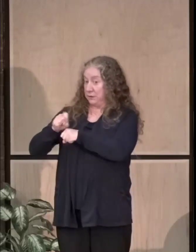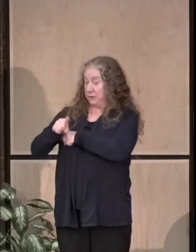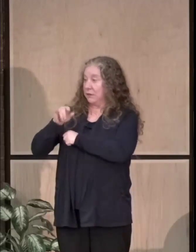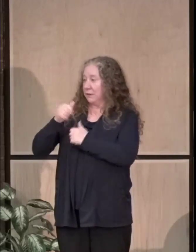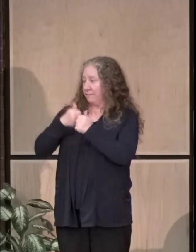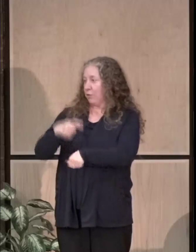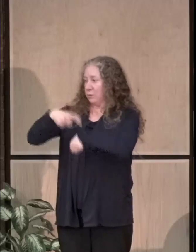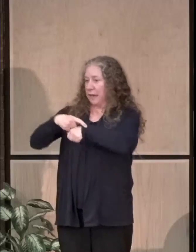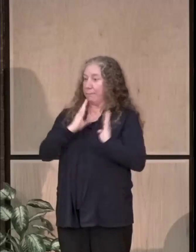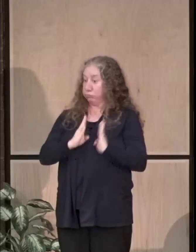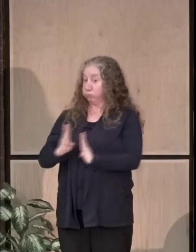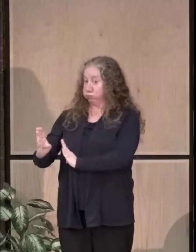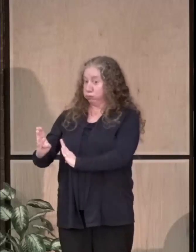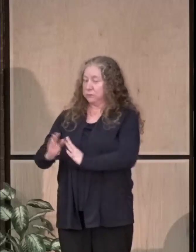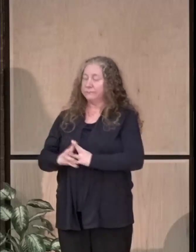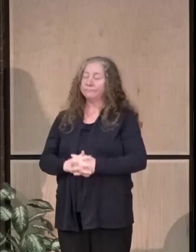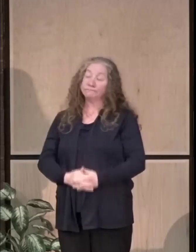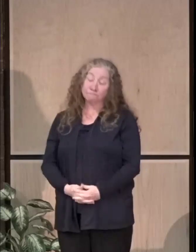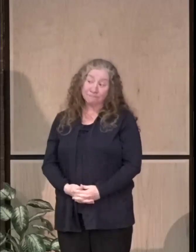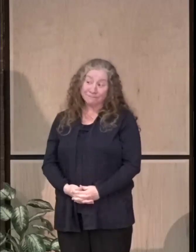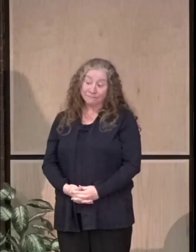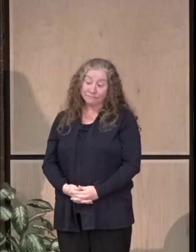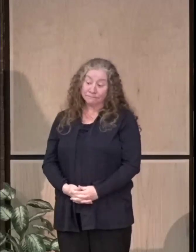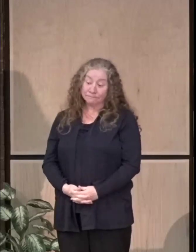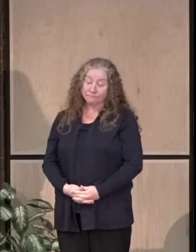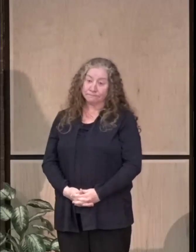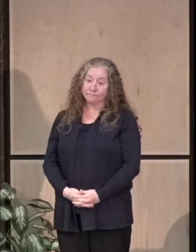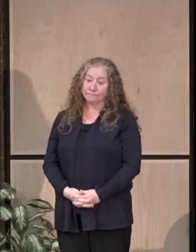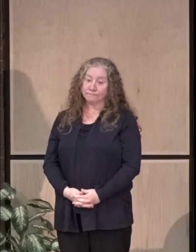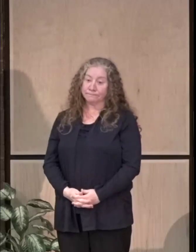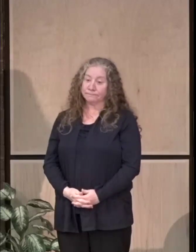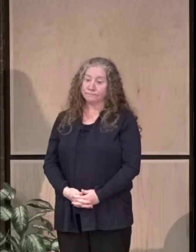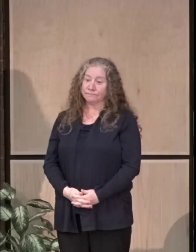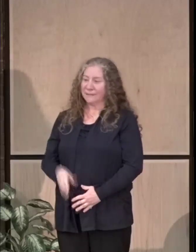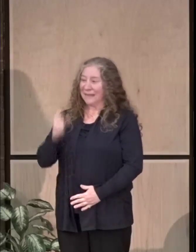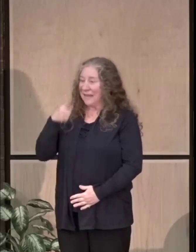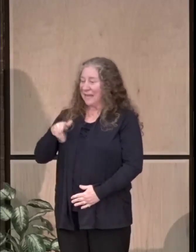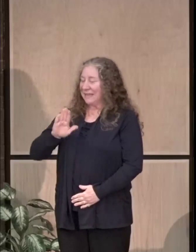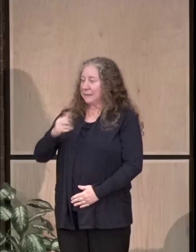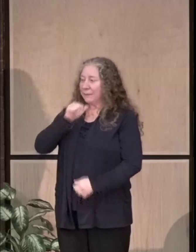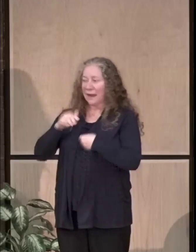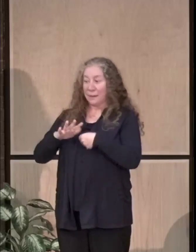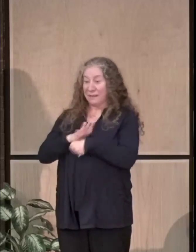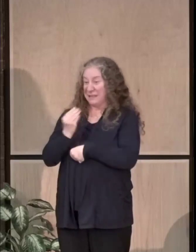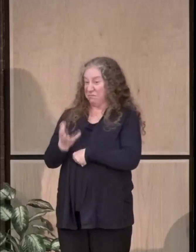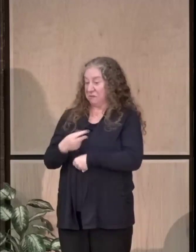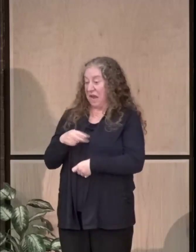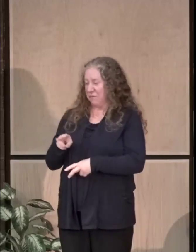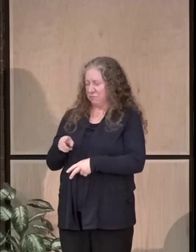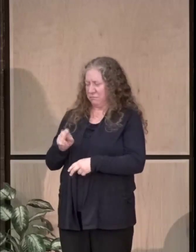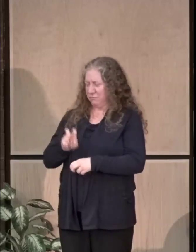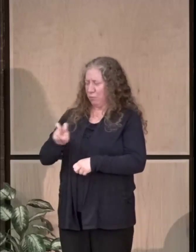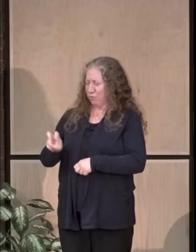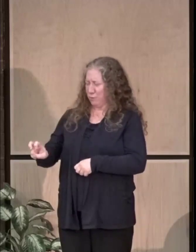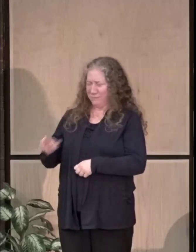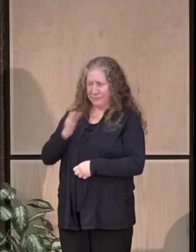And frankly, they seem incomplete. For example,